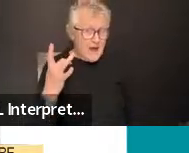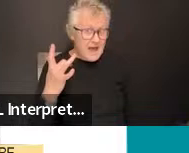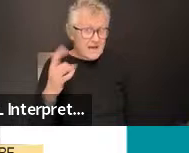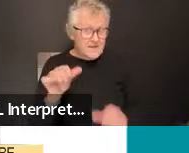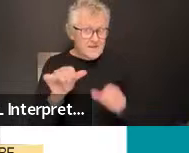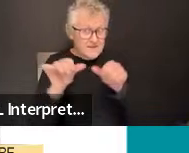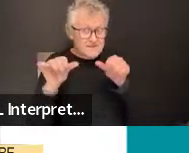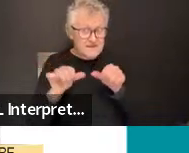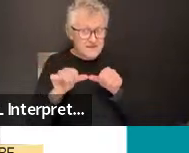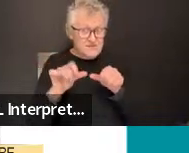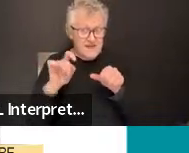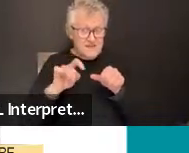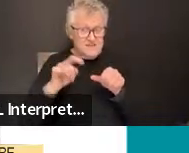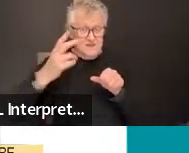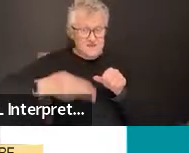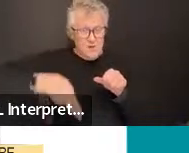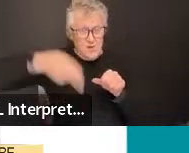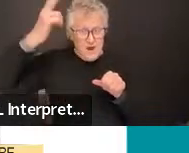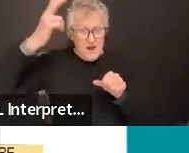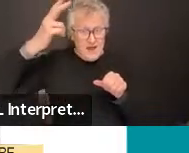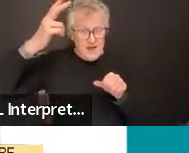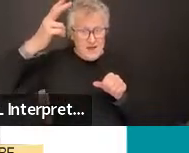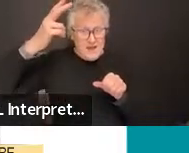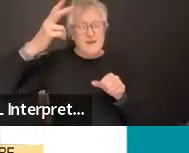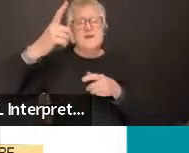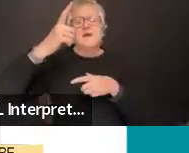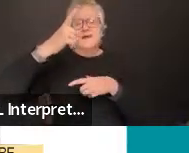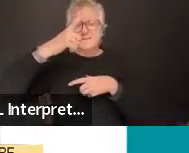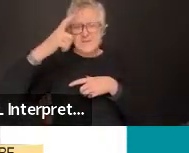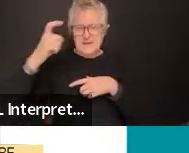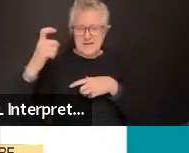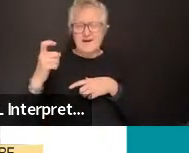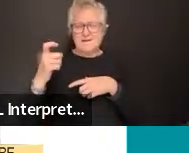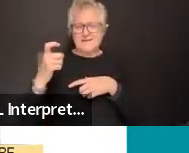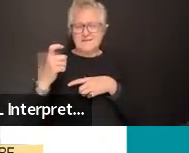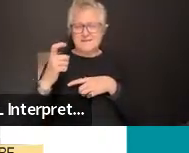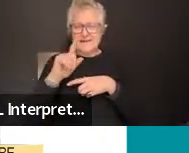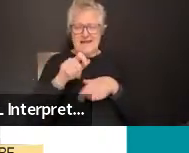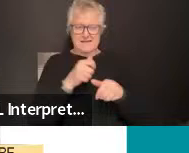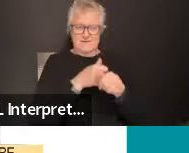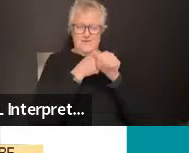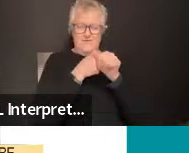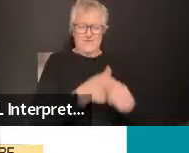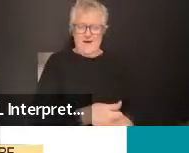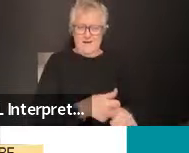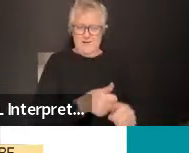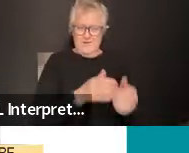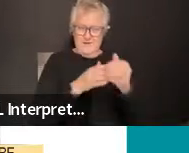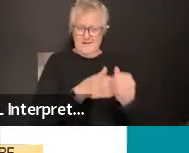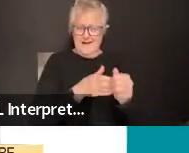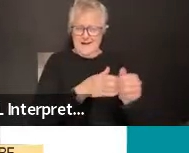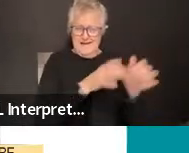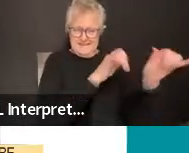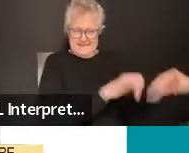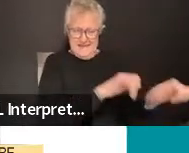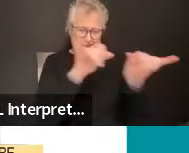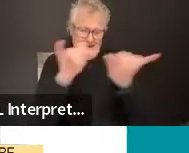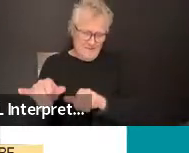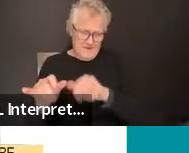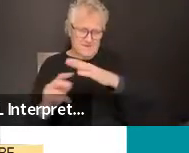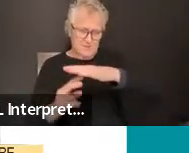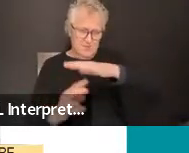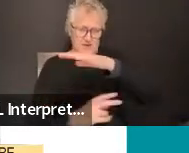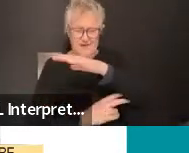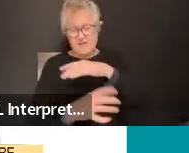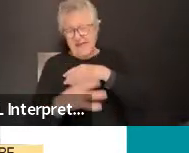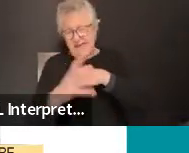is that it comes from a guideway that's the same as the bridge going over the Columbia River, but also it has to clear the Burlington Northern here.